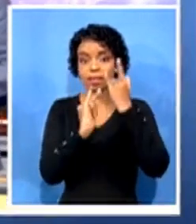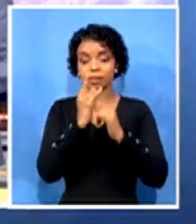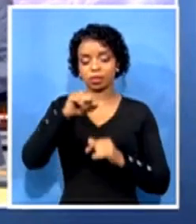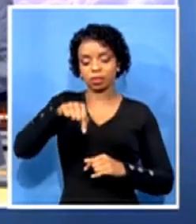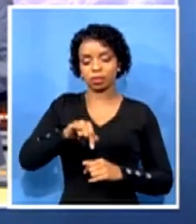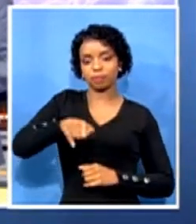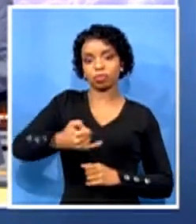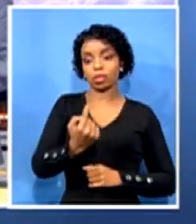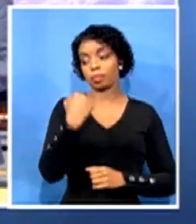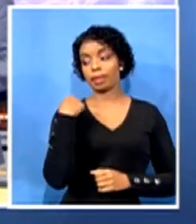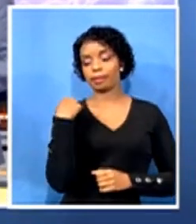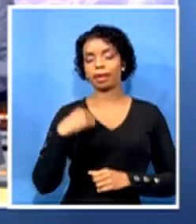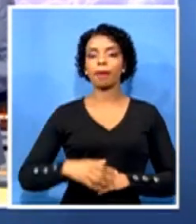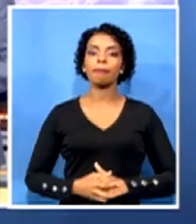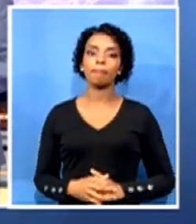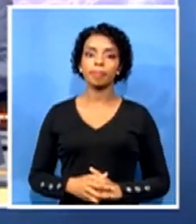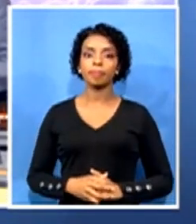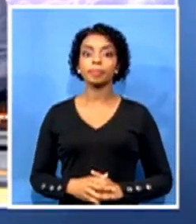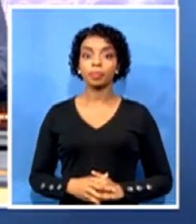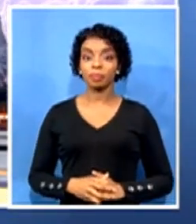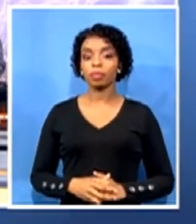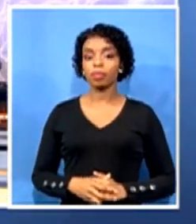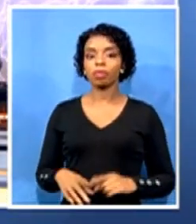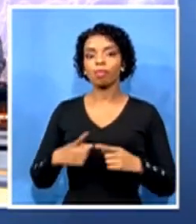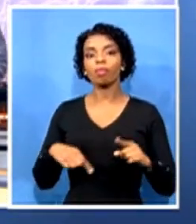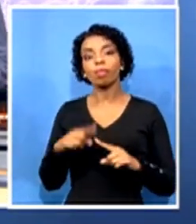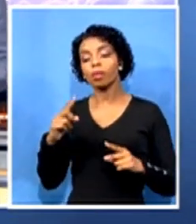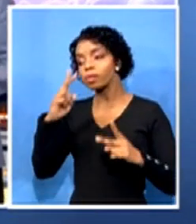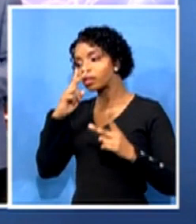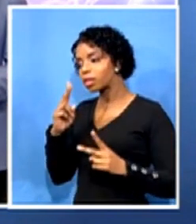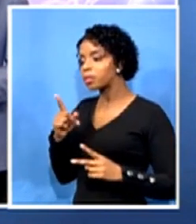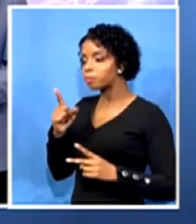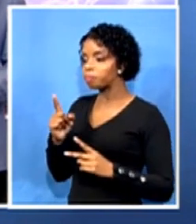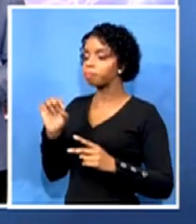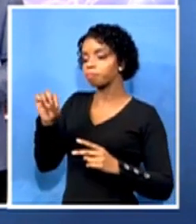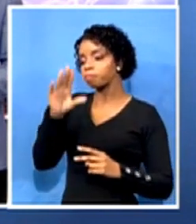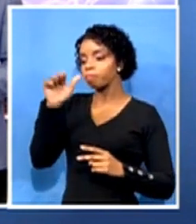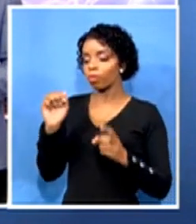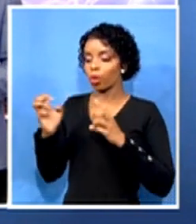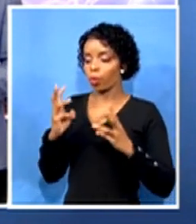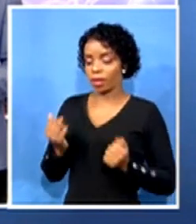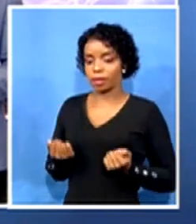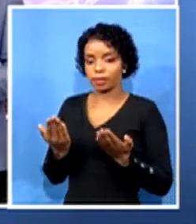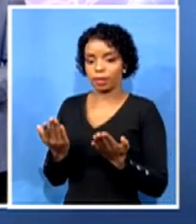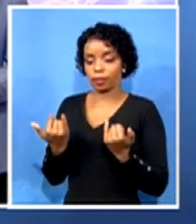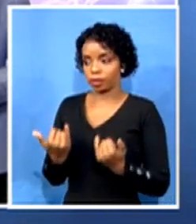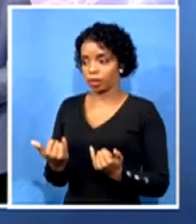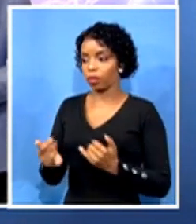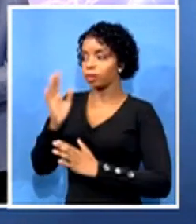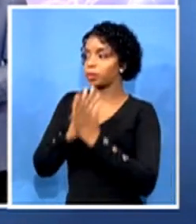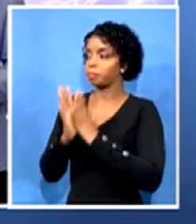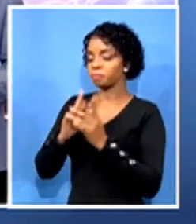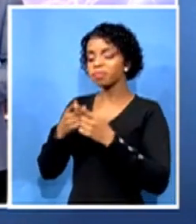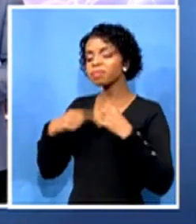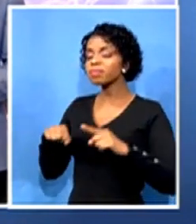the past couple of days, the South African Weather Services taking out or issuing yellow alerts, red alerts. What does that mean